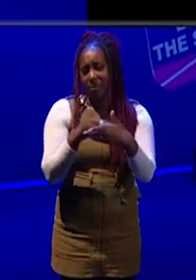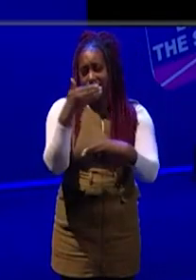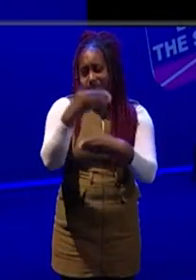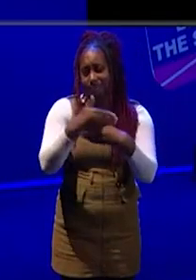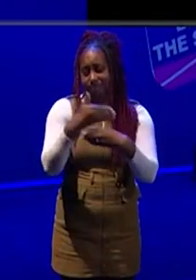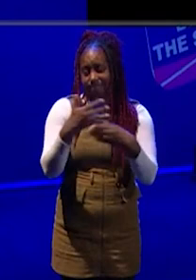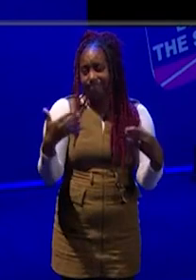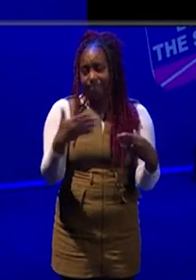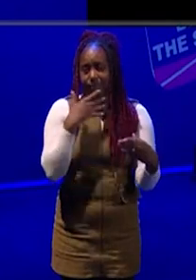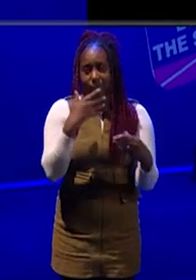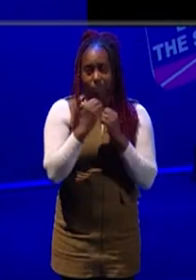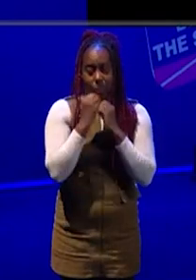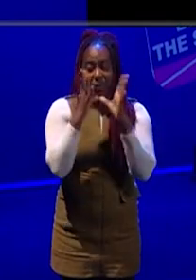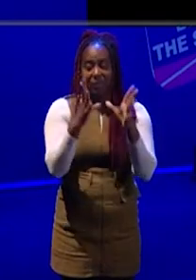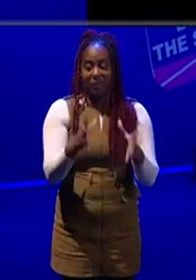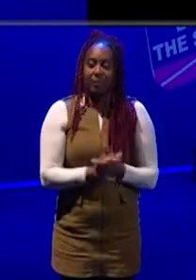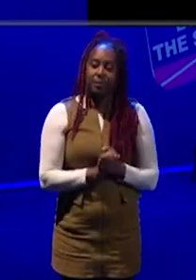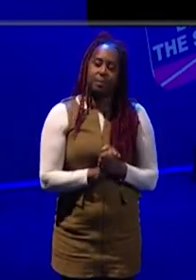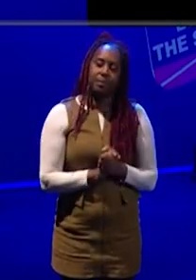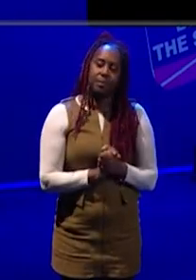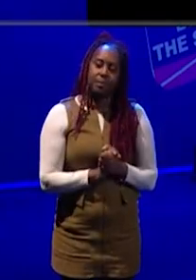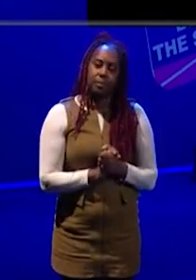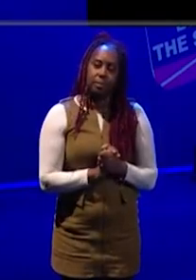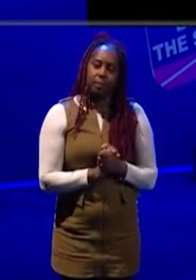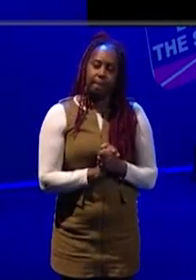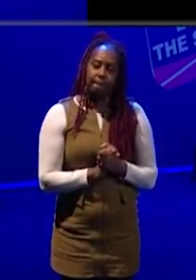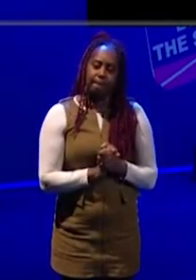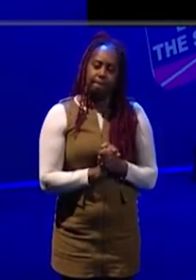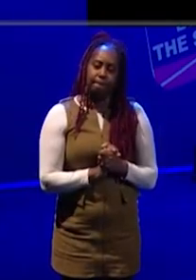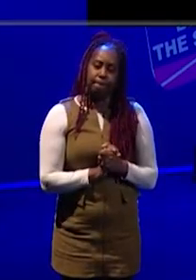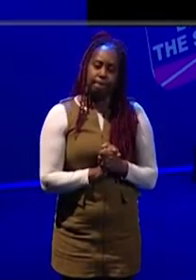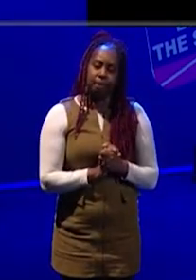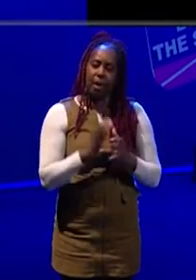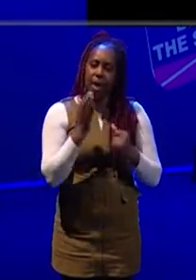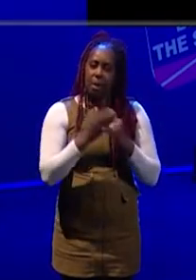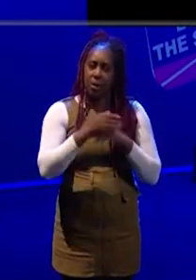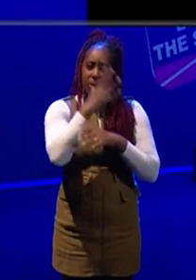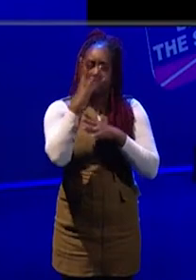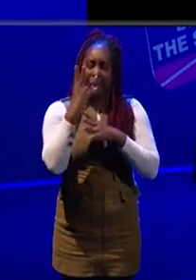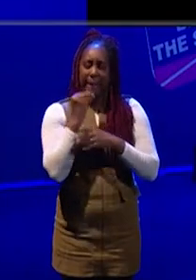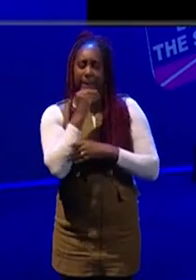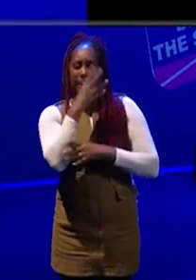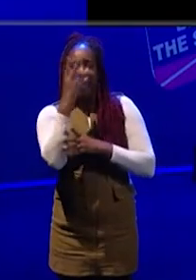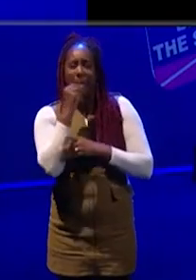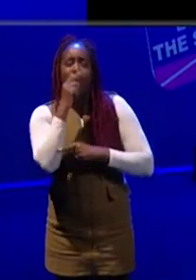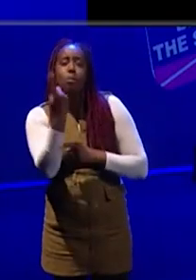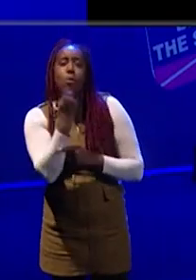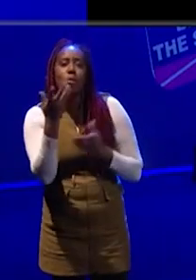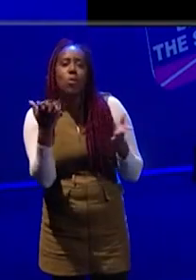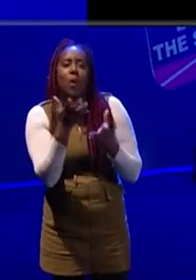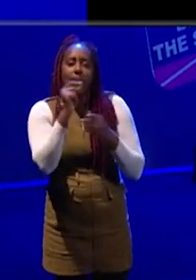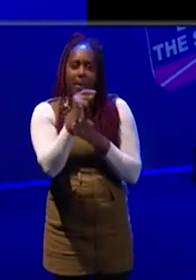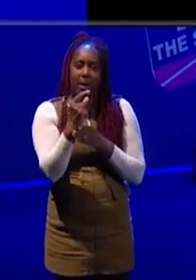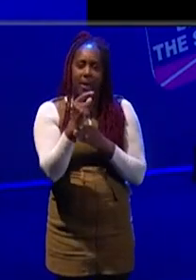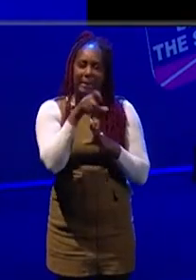was really wonderful. And then lastly, I'm always inspired by disabled artists. I think